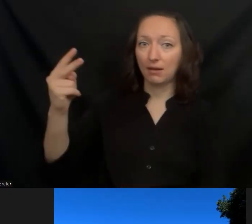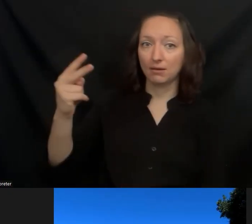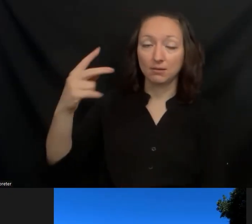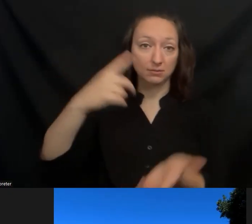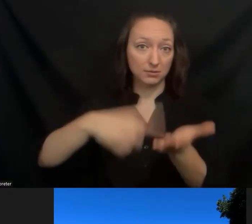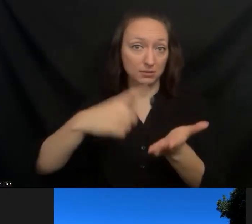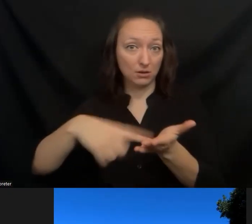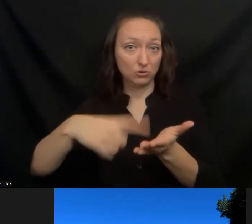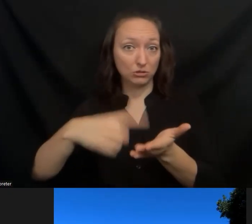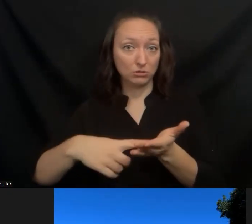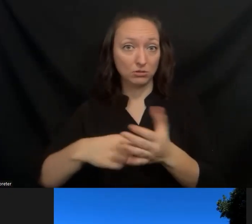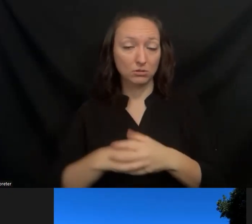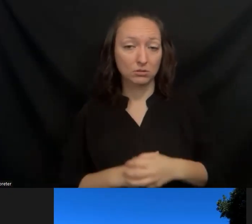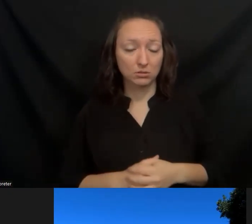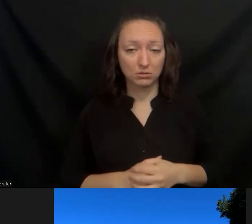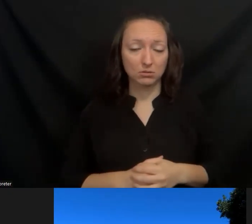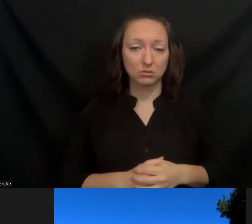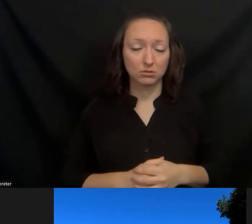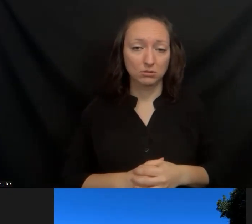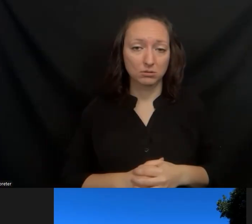discussion?